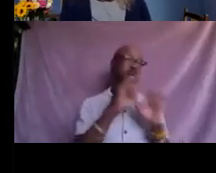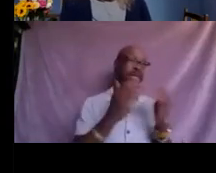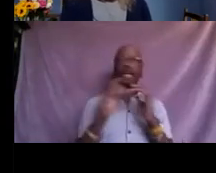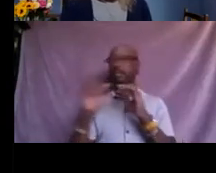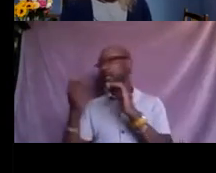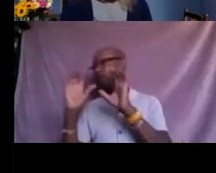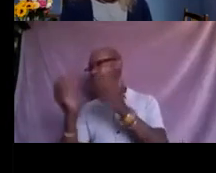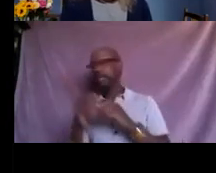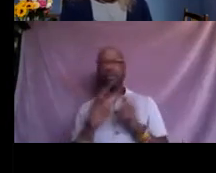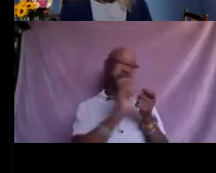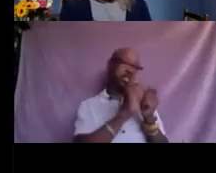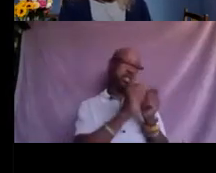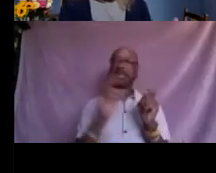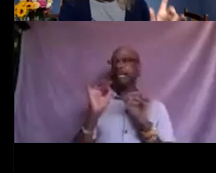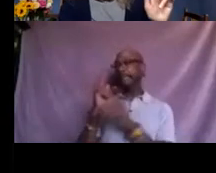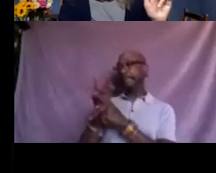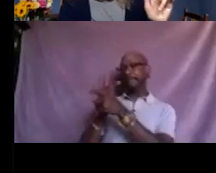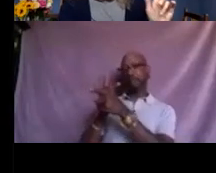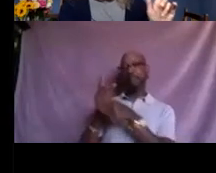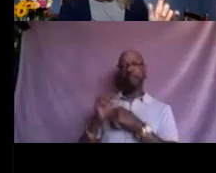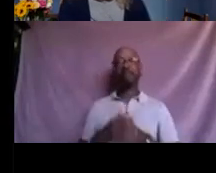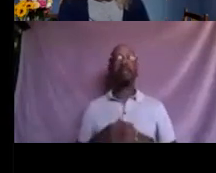other, we could